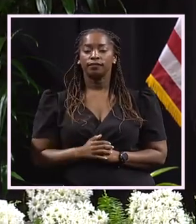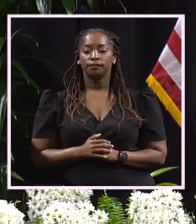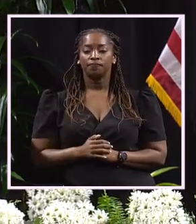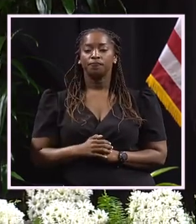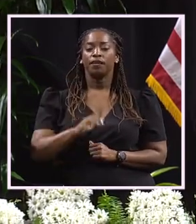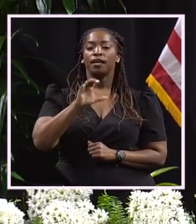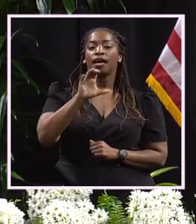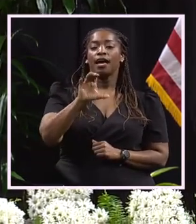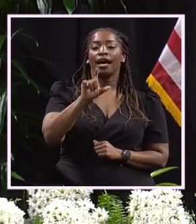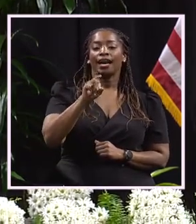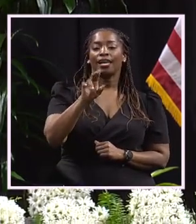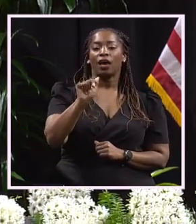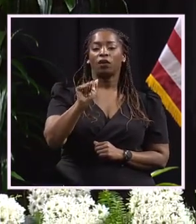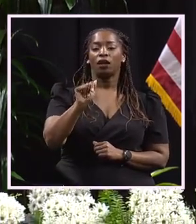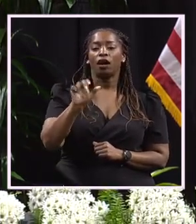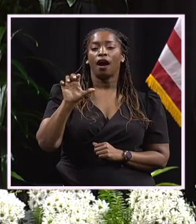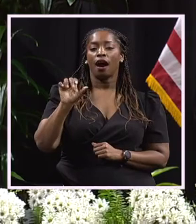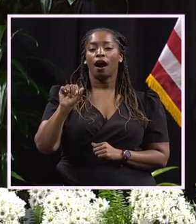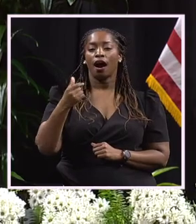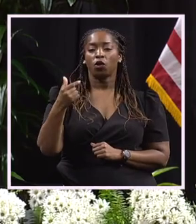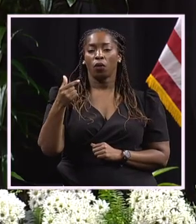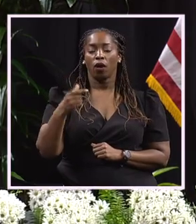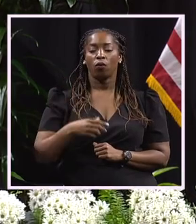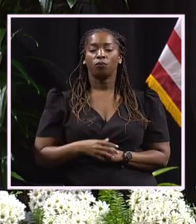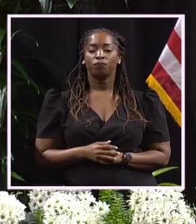Claudia Nancy Arguello,